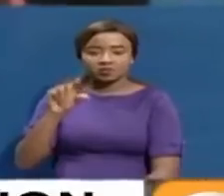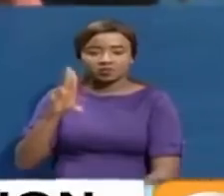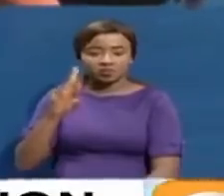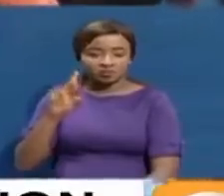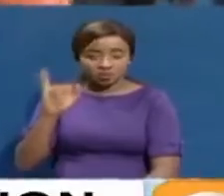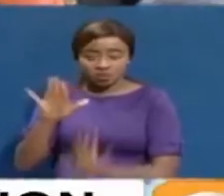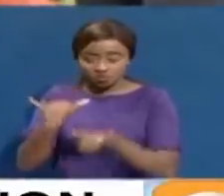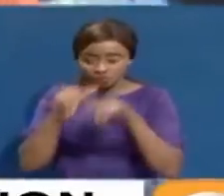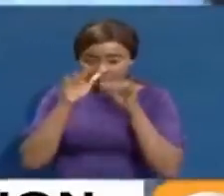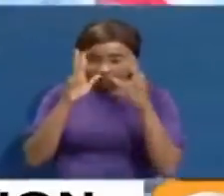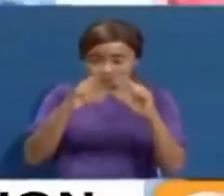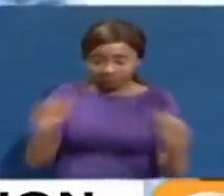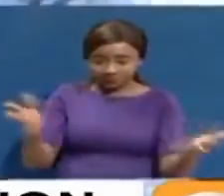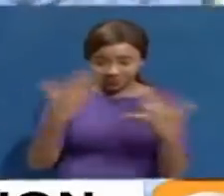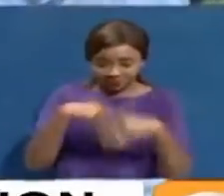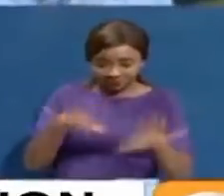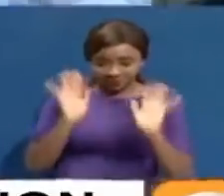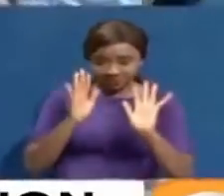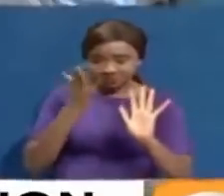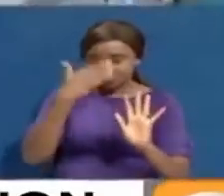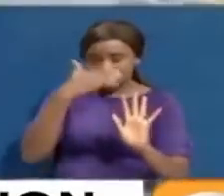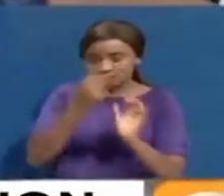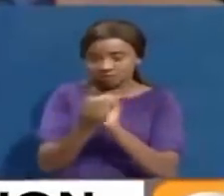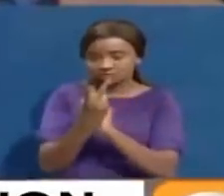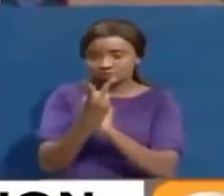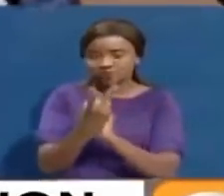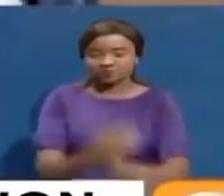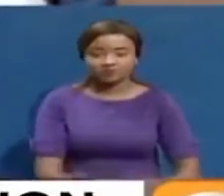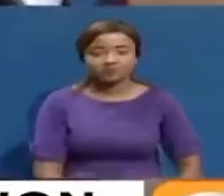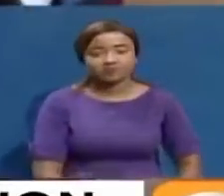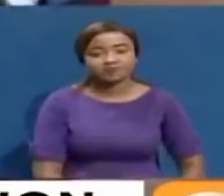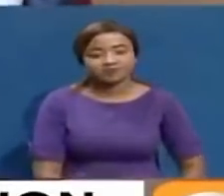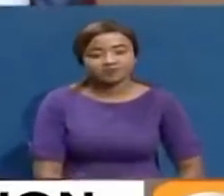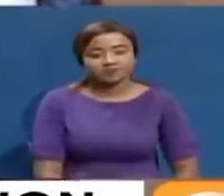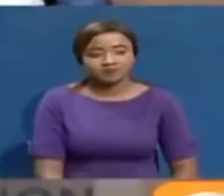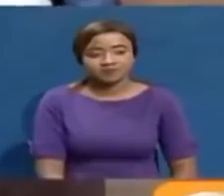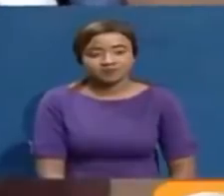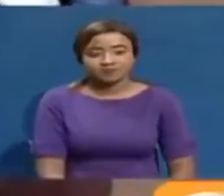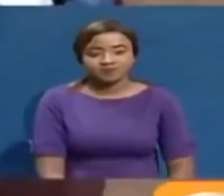investigations in the next 12 days. Nimrod Tabu, Citizen TV.